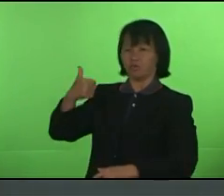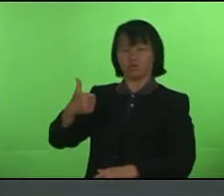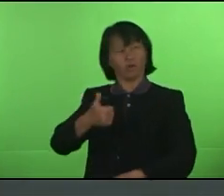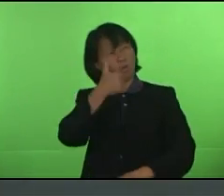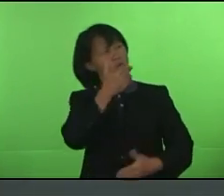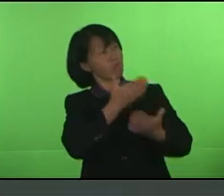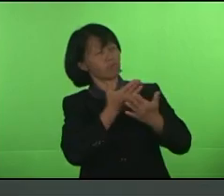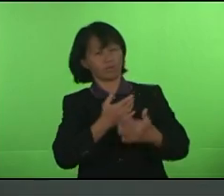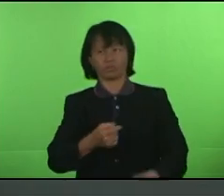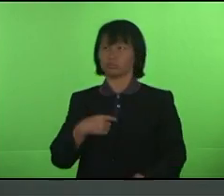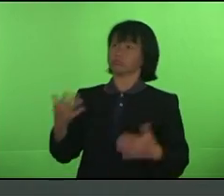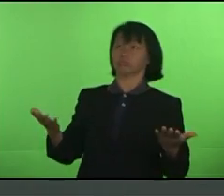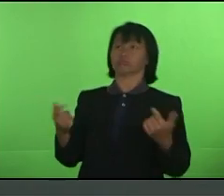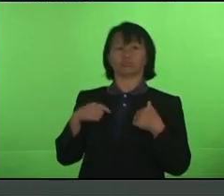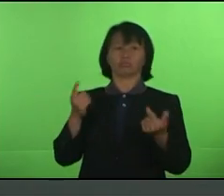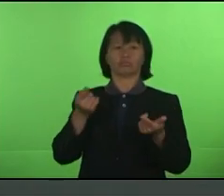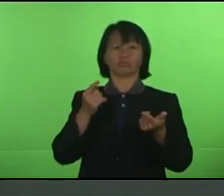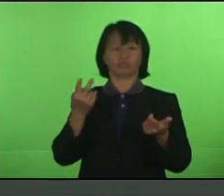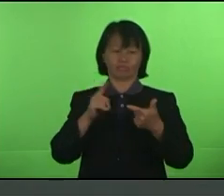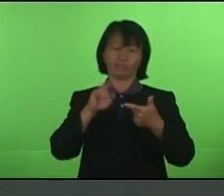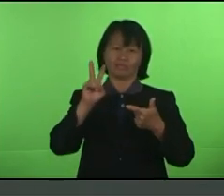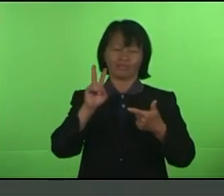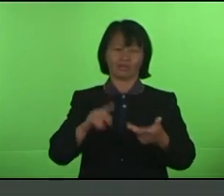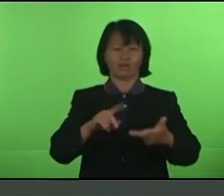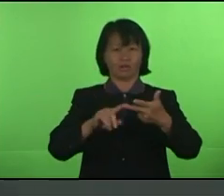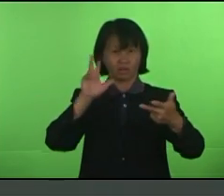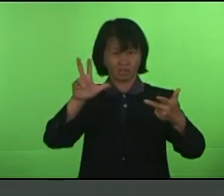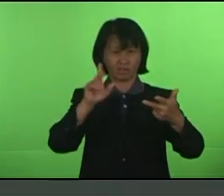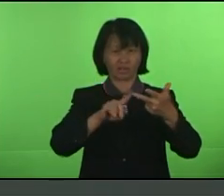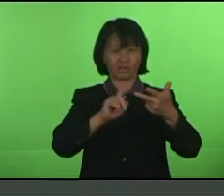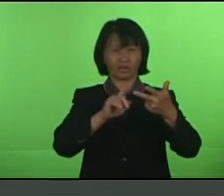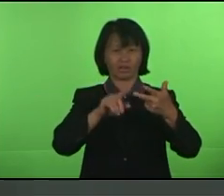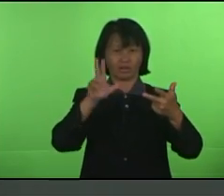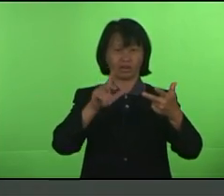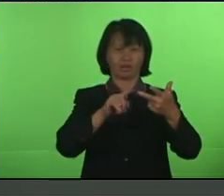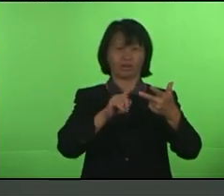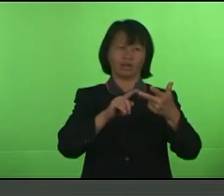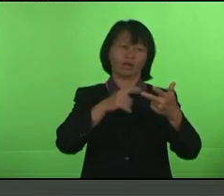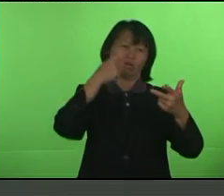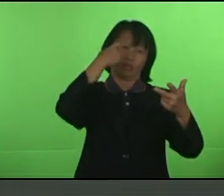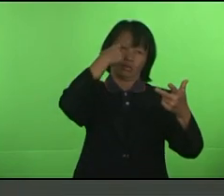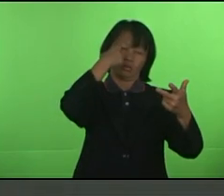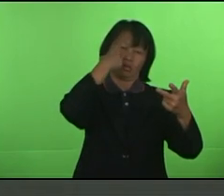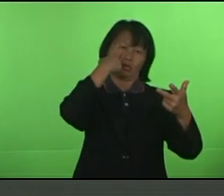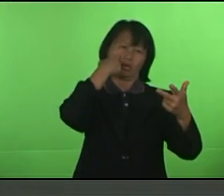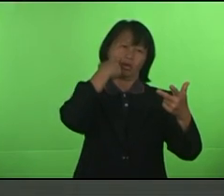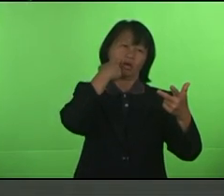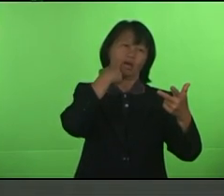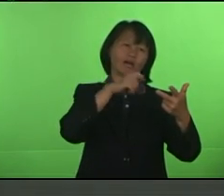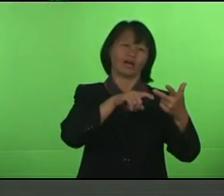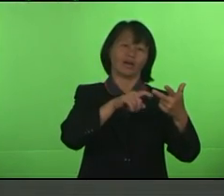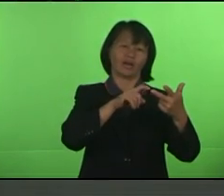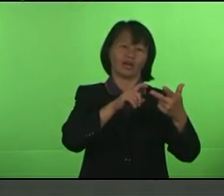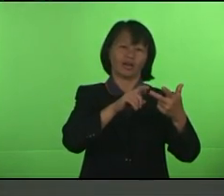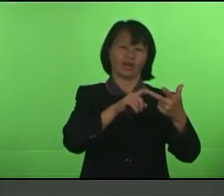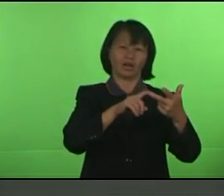good, well done. That's all they do. And the third group of people, these are very sad, pathetic cases. Those